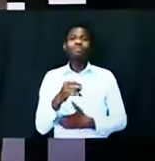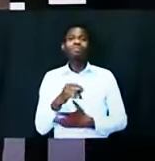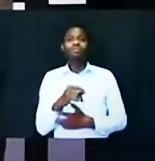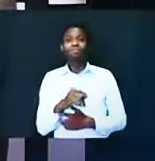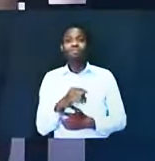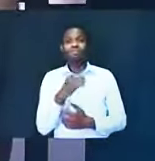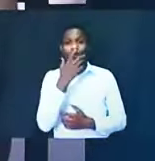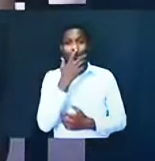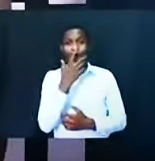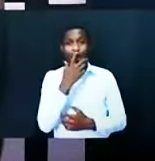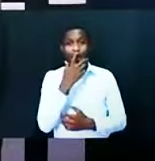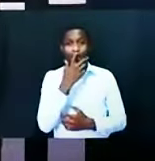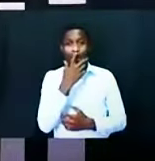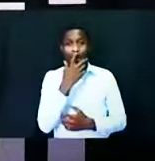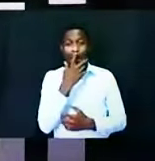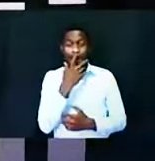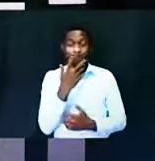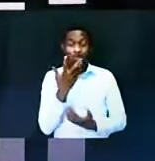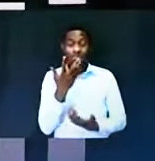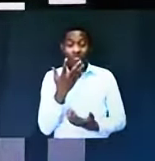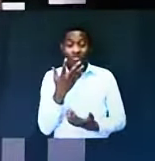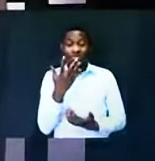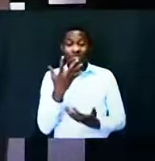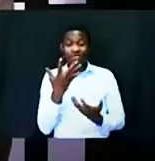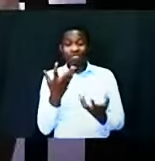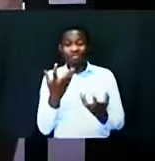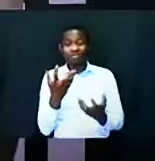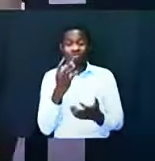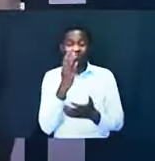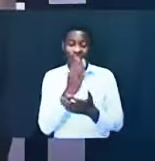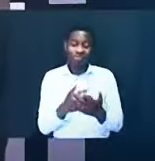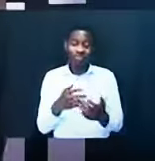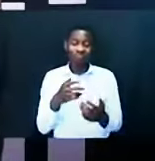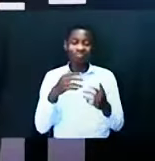to laugh, I go and read some of this.